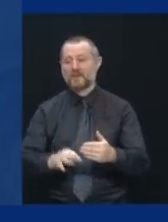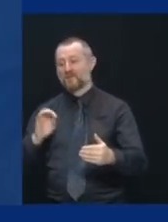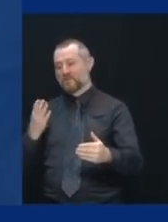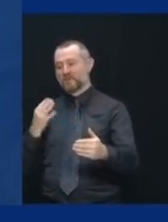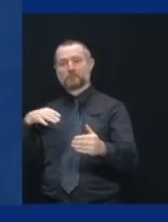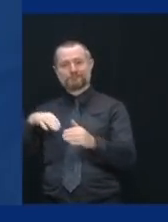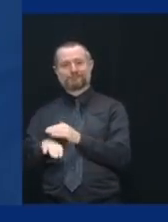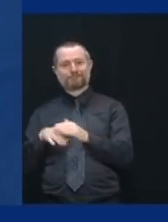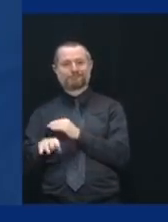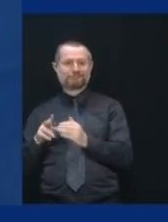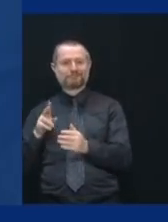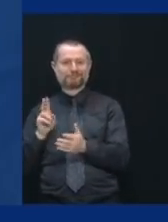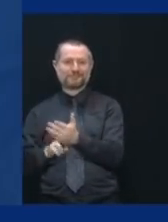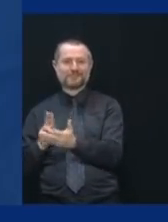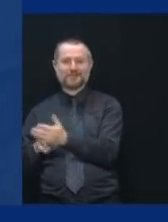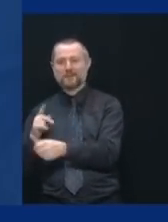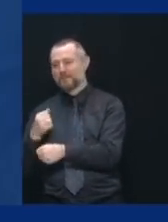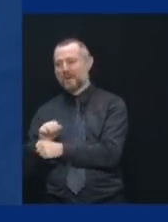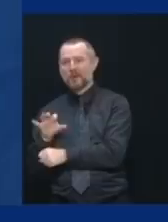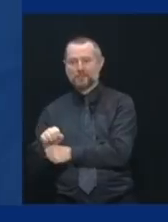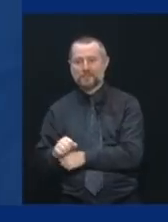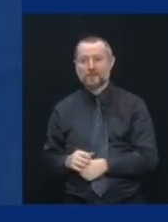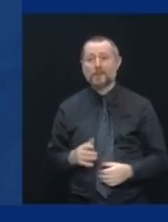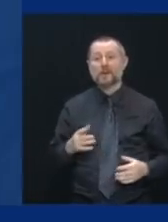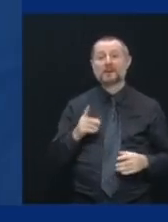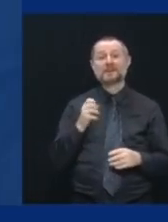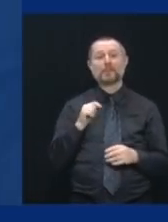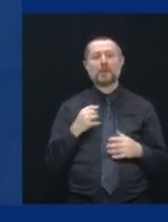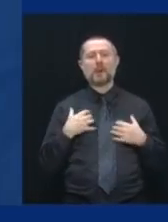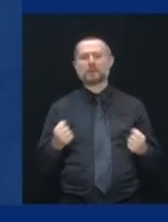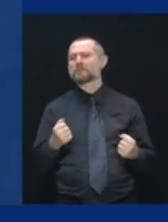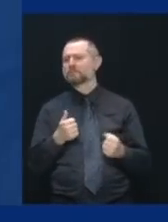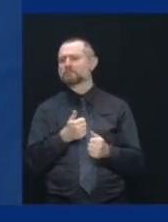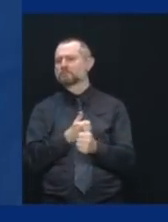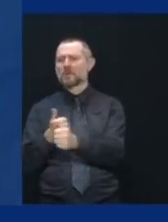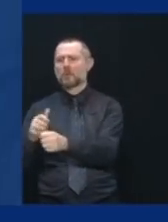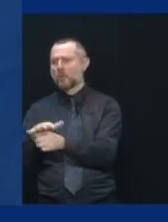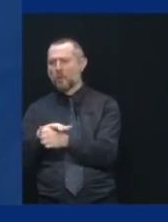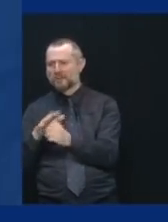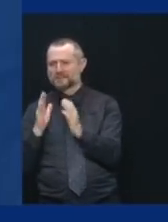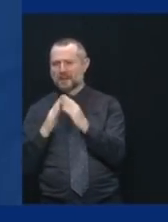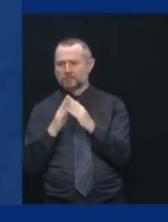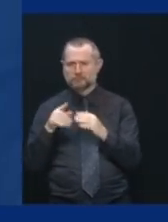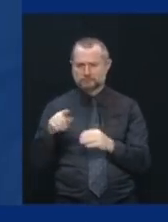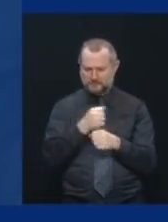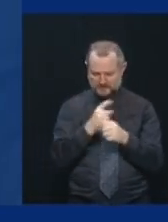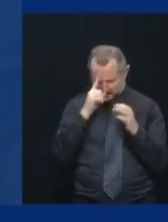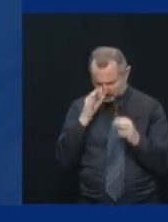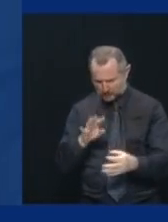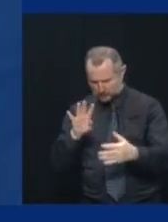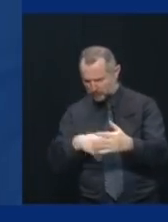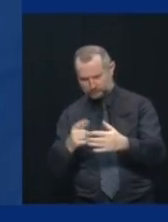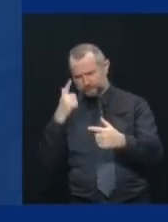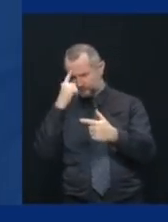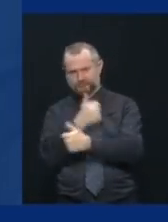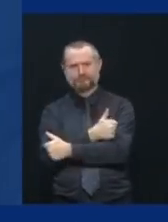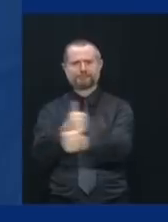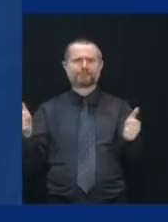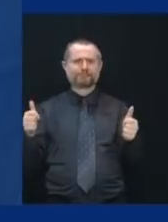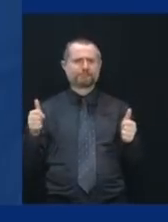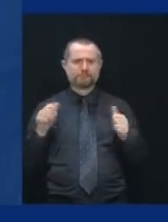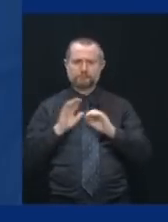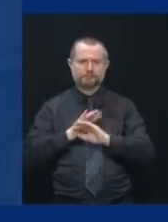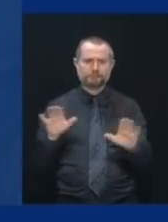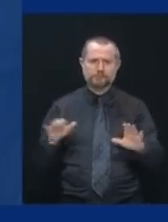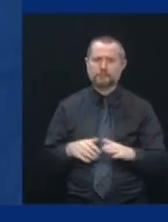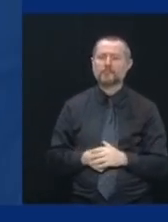15th. We'll leave it to the local health departments about when they start scheduling, but they can't schedule